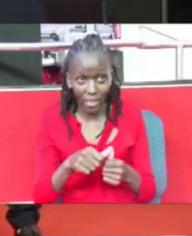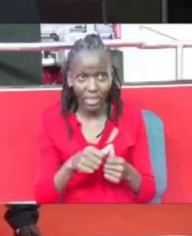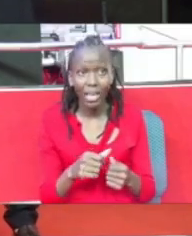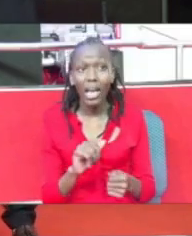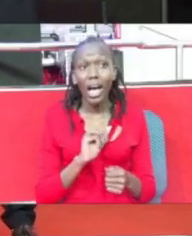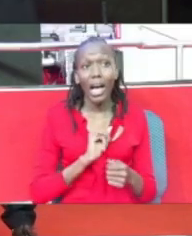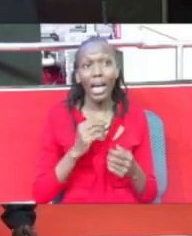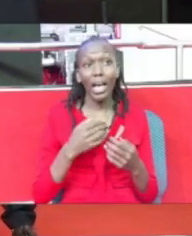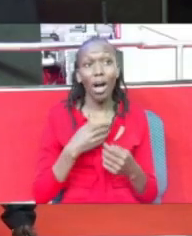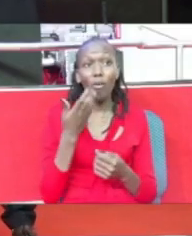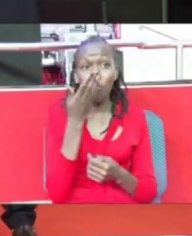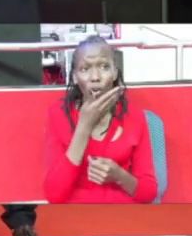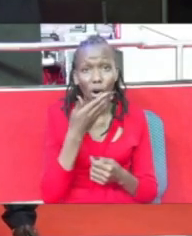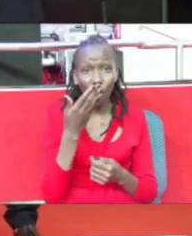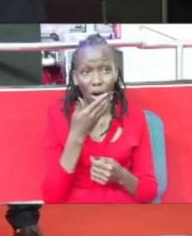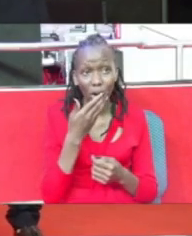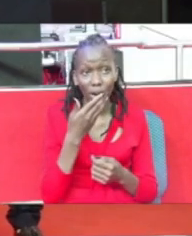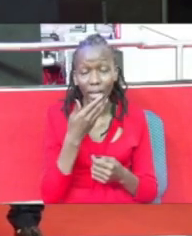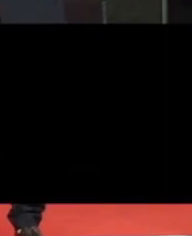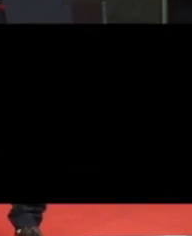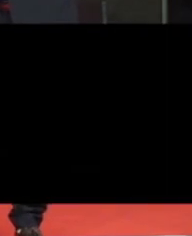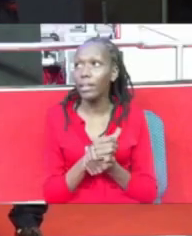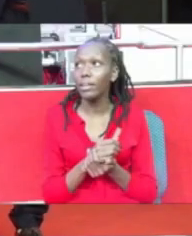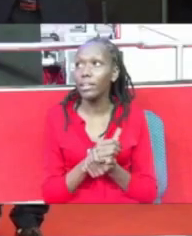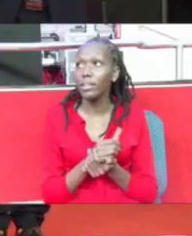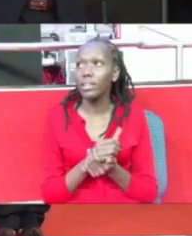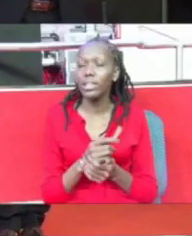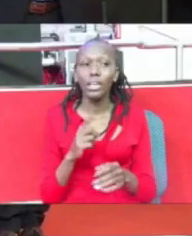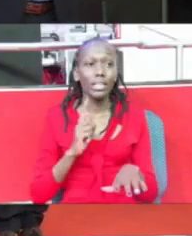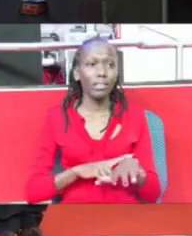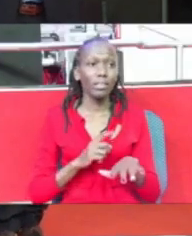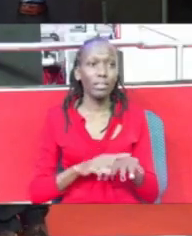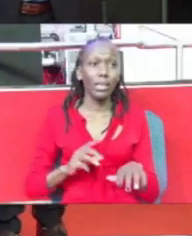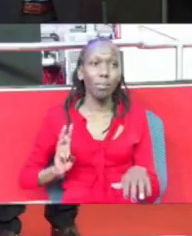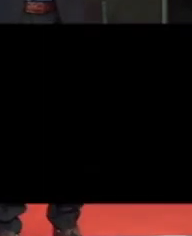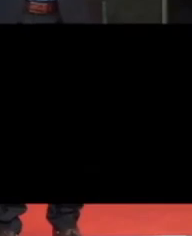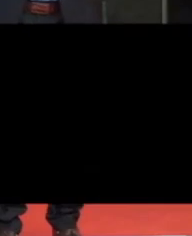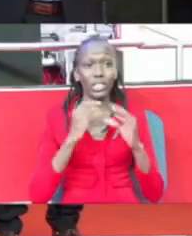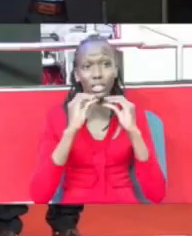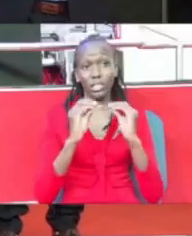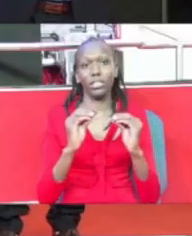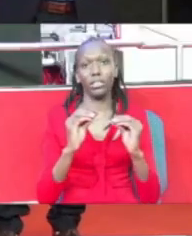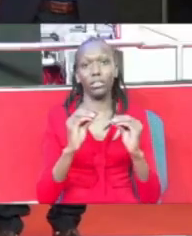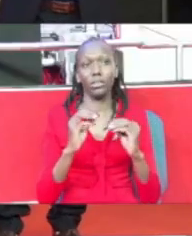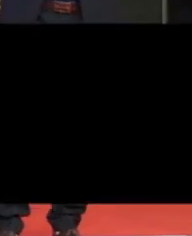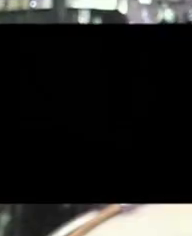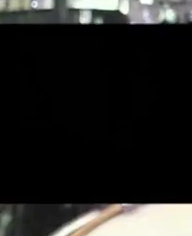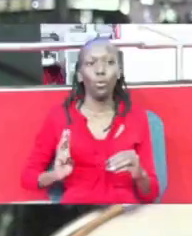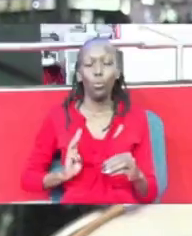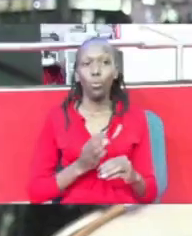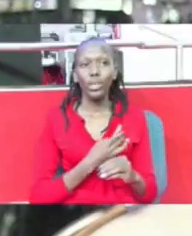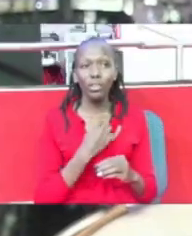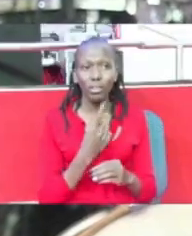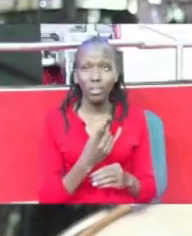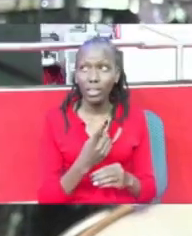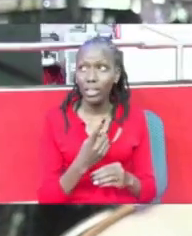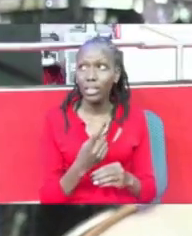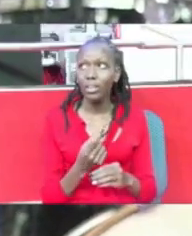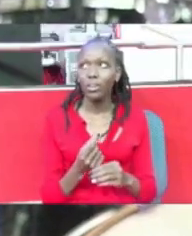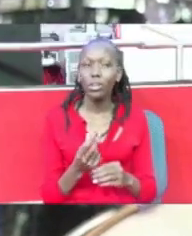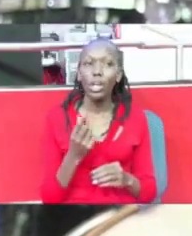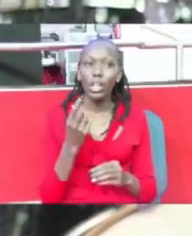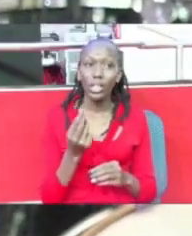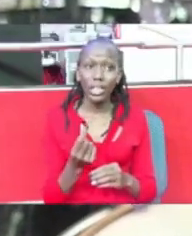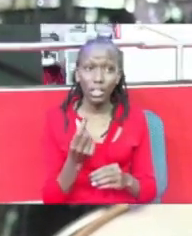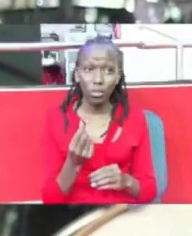Ndani ya chupa. When we are teaching English we say this. Tunapofunza Kiingereza sisi useme. Little means almost nothing.